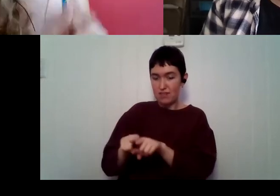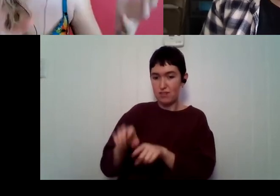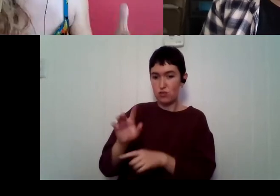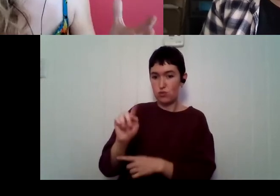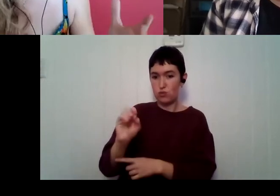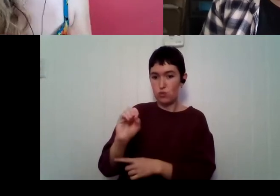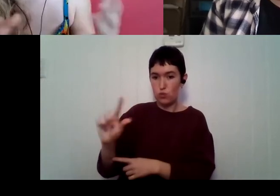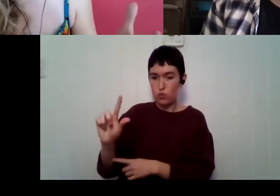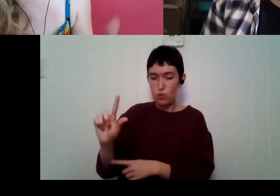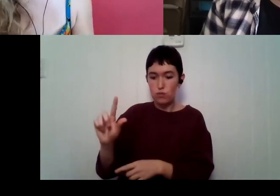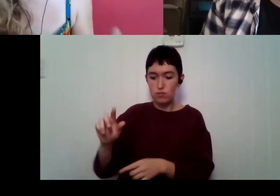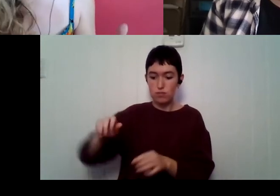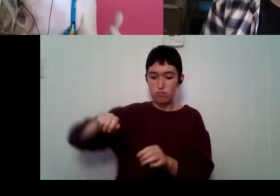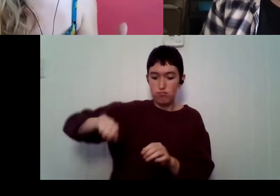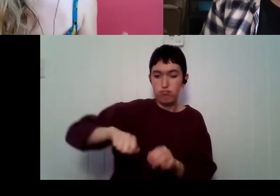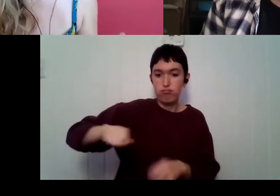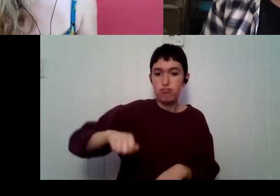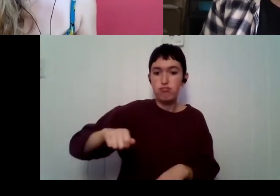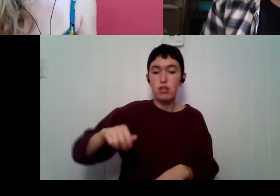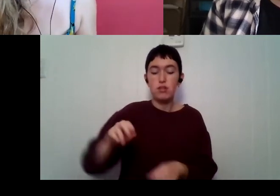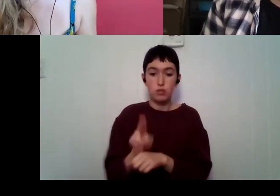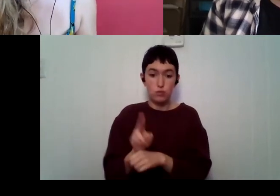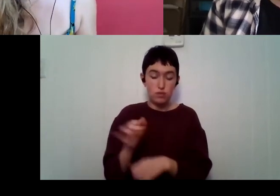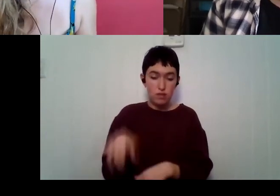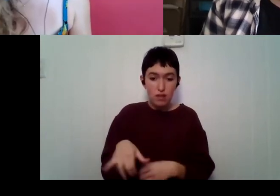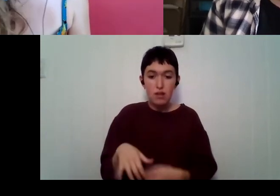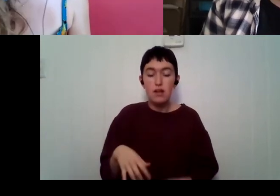use. And when she told Louis Leakey, he basically said, we need to rewrite, what